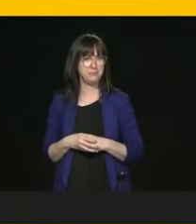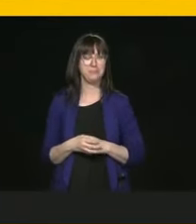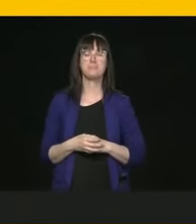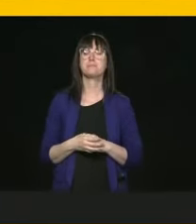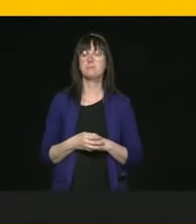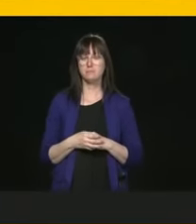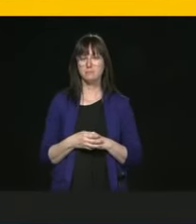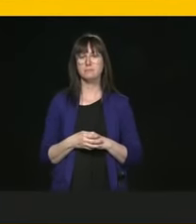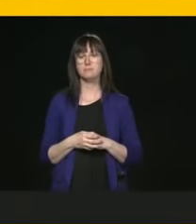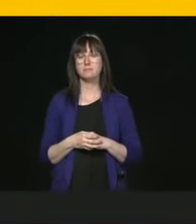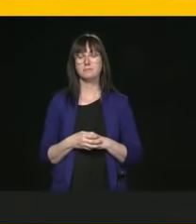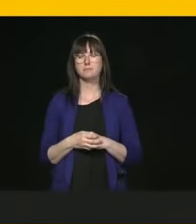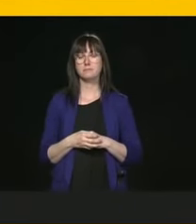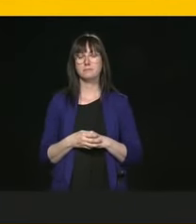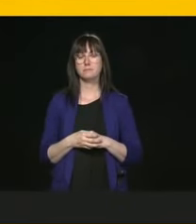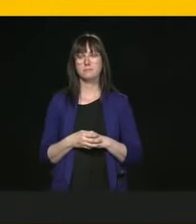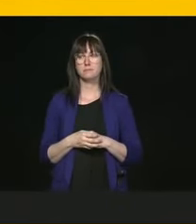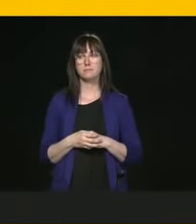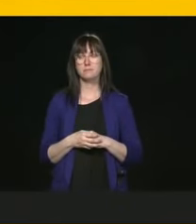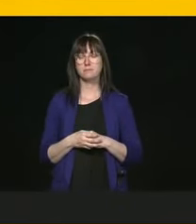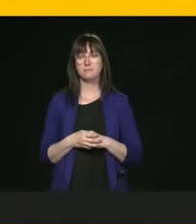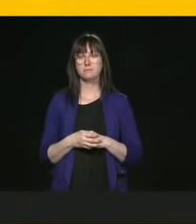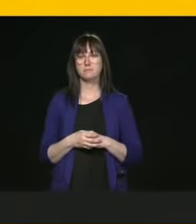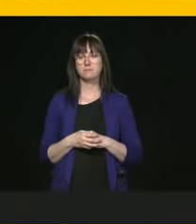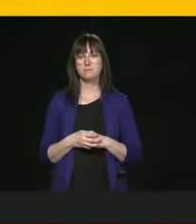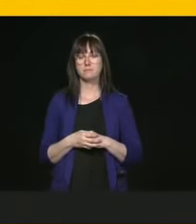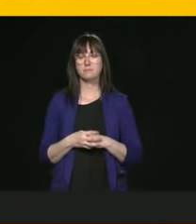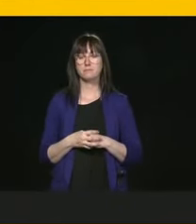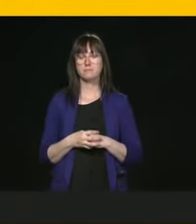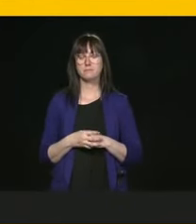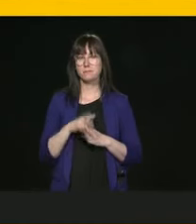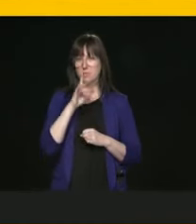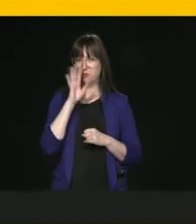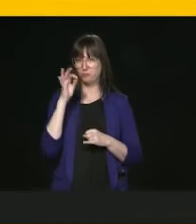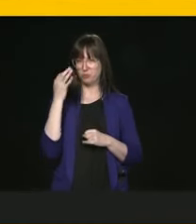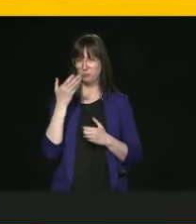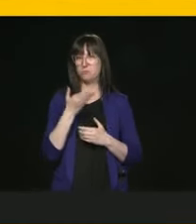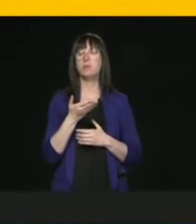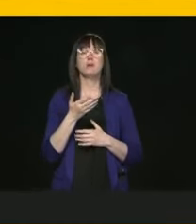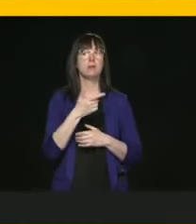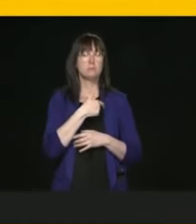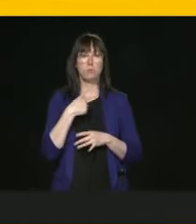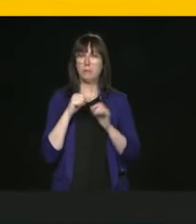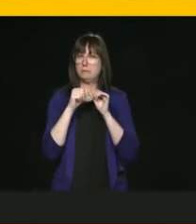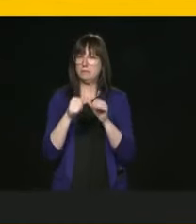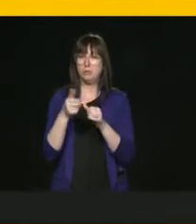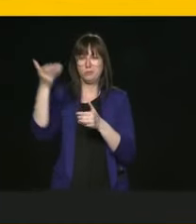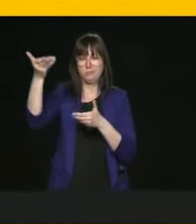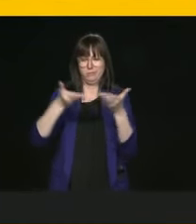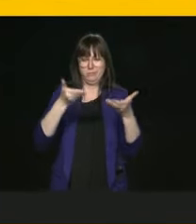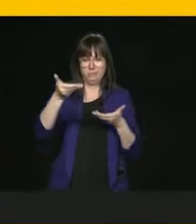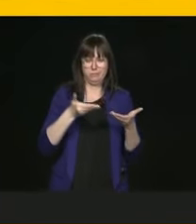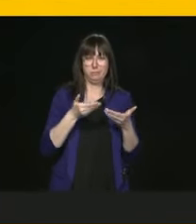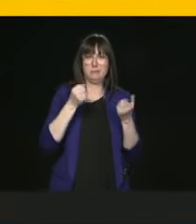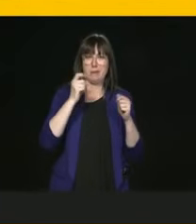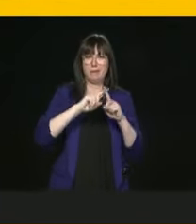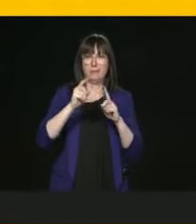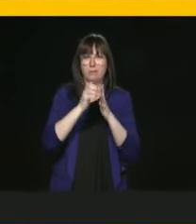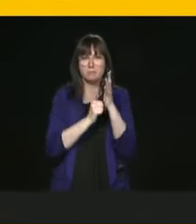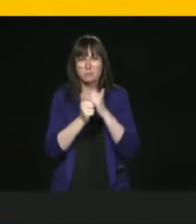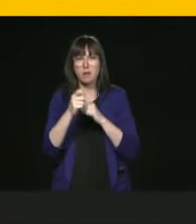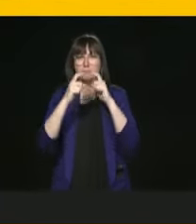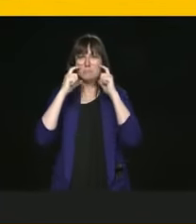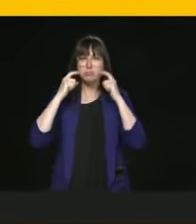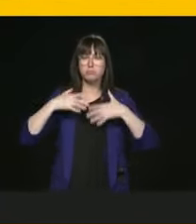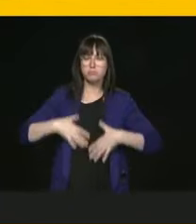Canada continues to receive shipments of individual protective equipment. Yesterday, two planes arrived full